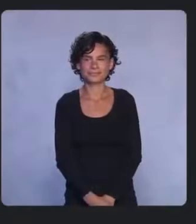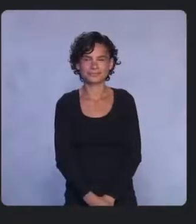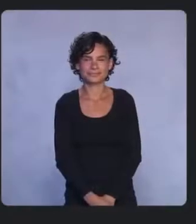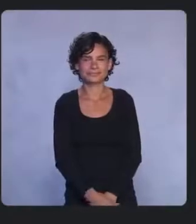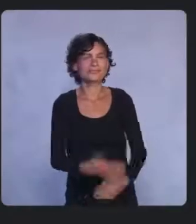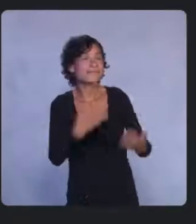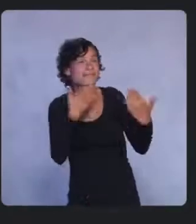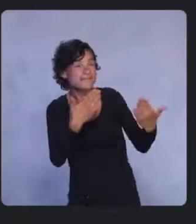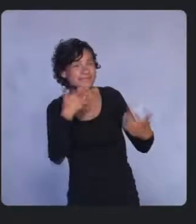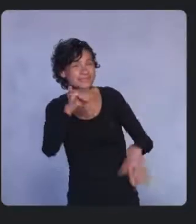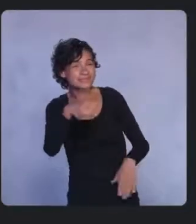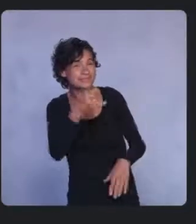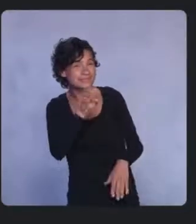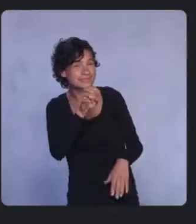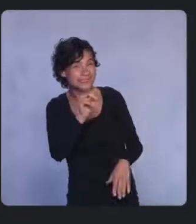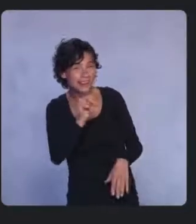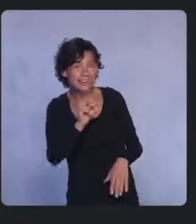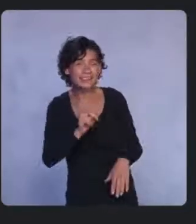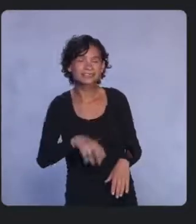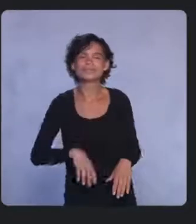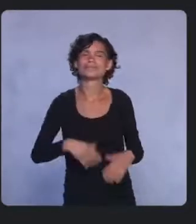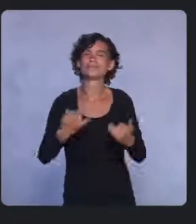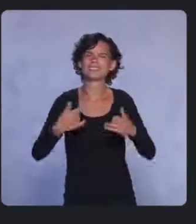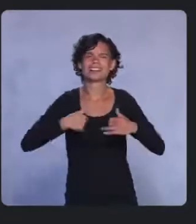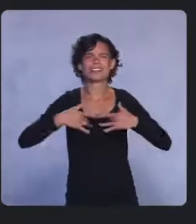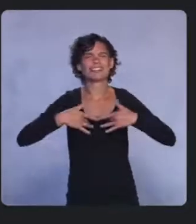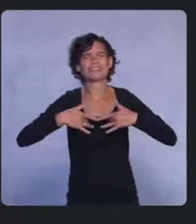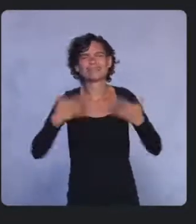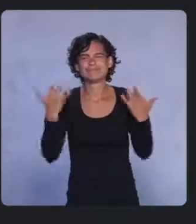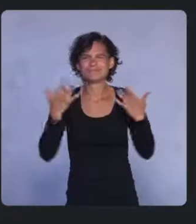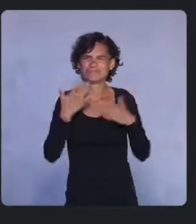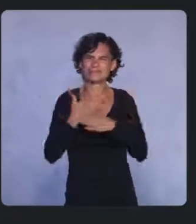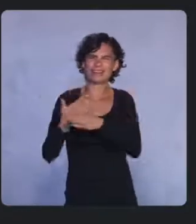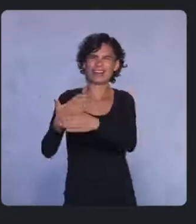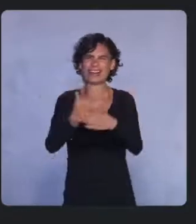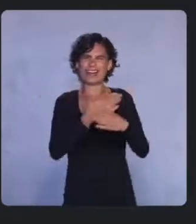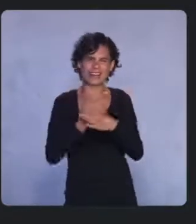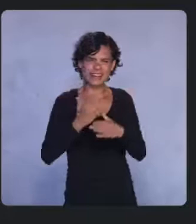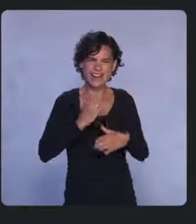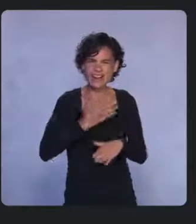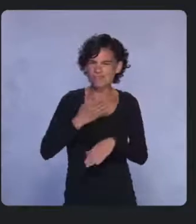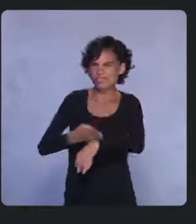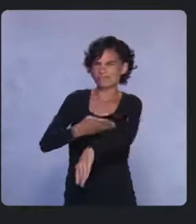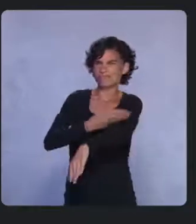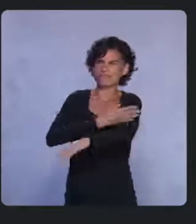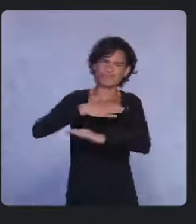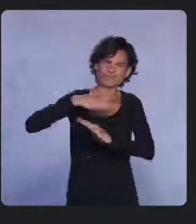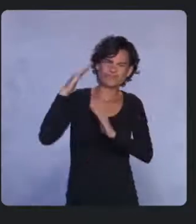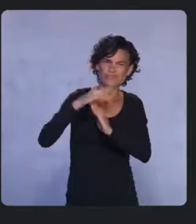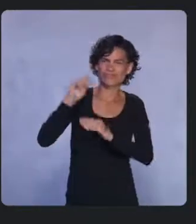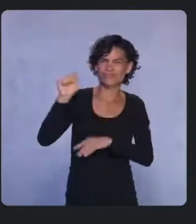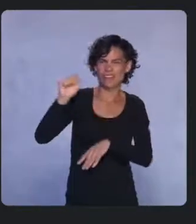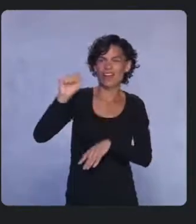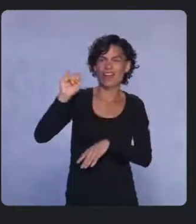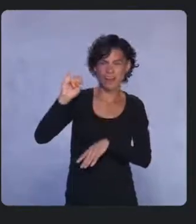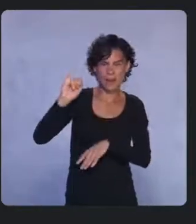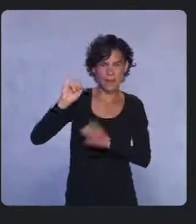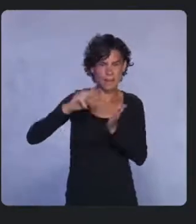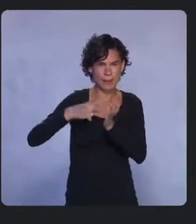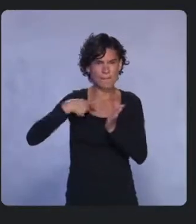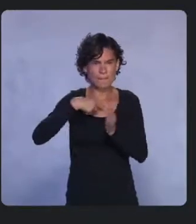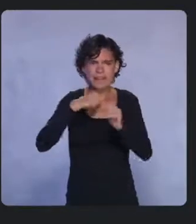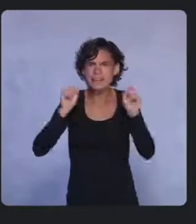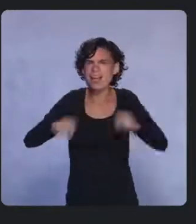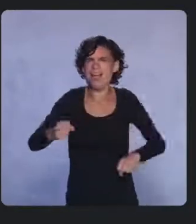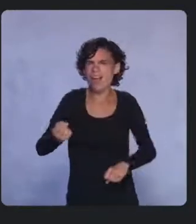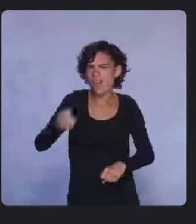Thanks, Jen. Today, we are excited to share how our advances in AI are enabling us to understand the world